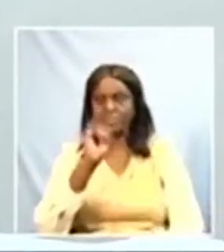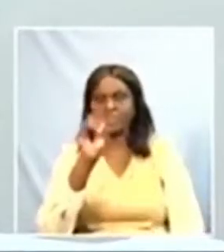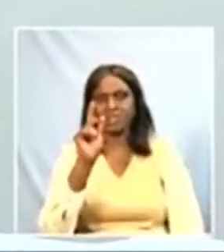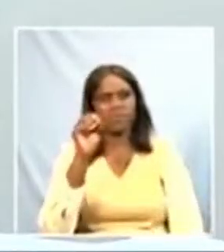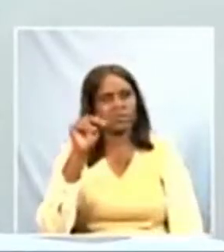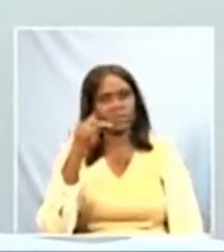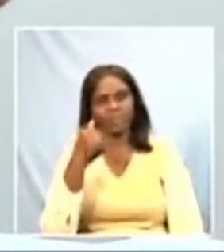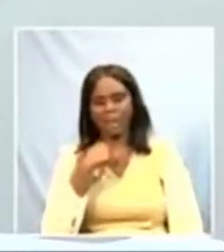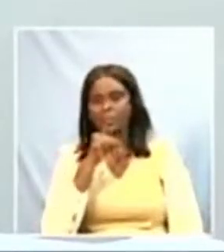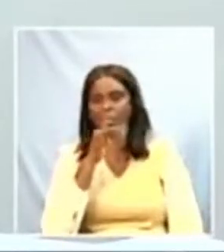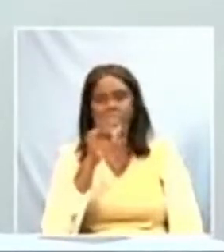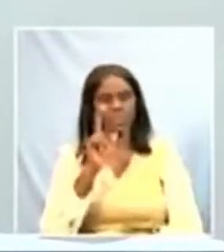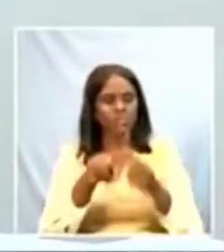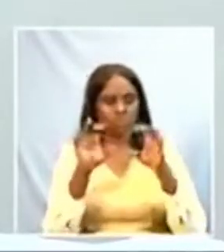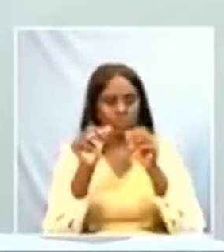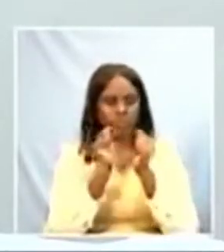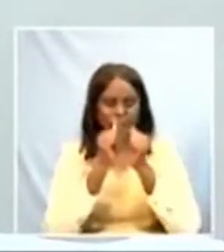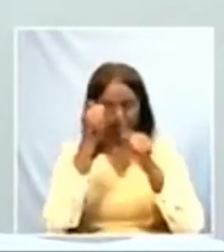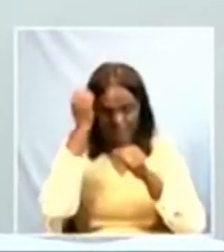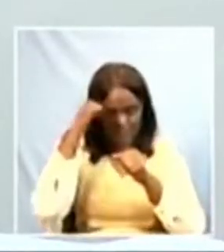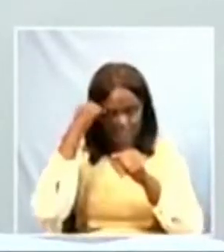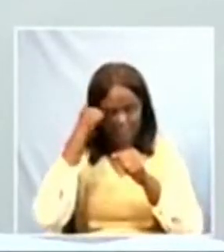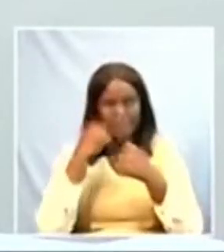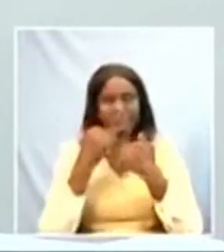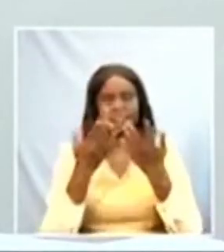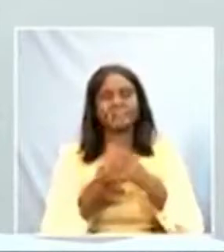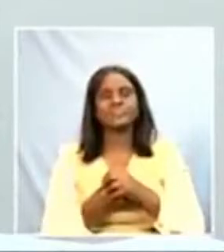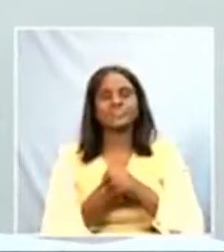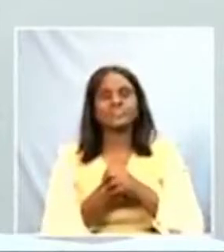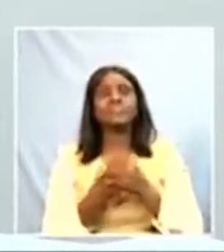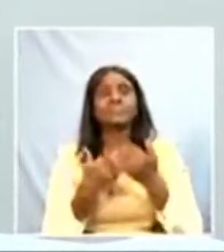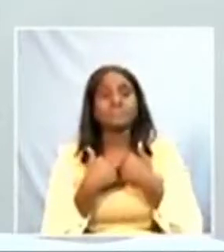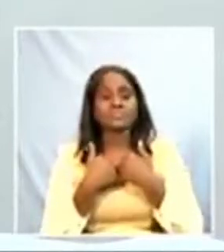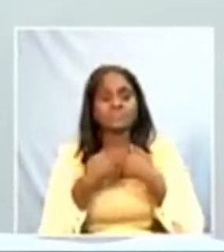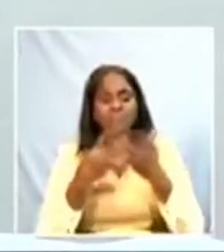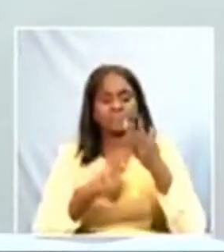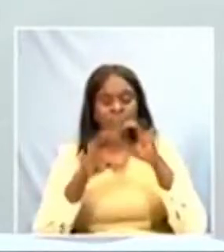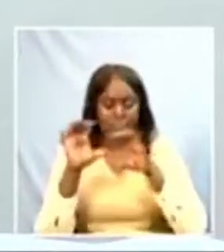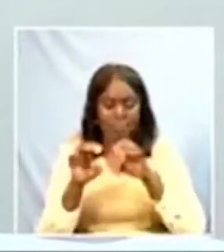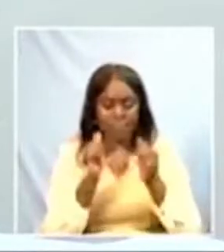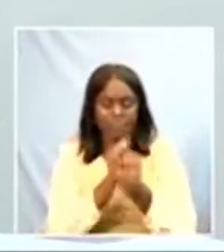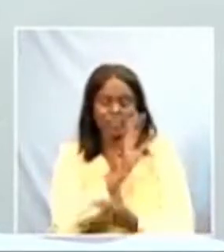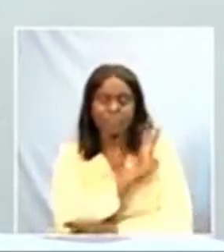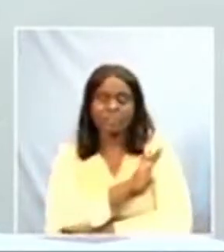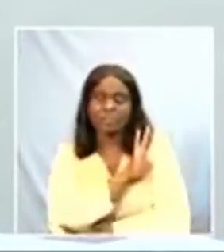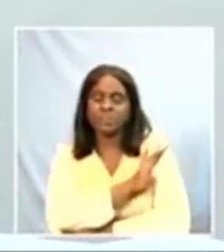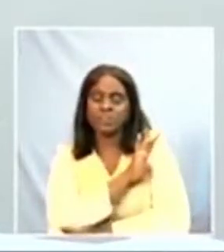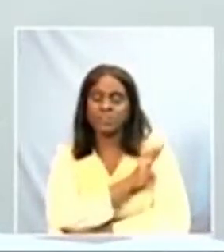nothing to do with the competences. It has got to do with behavior.